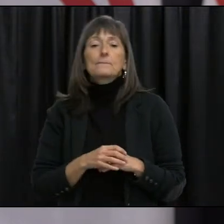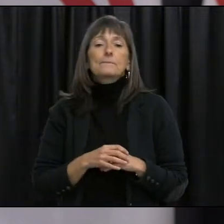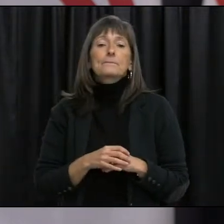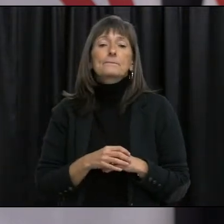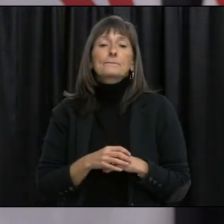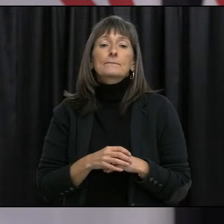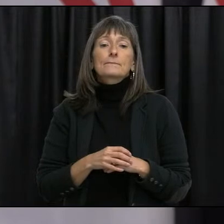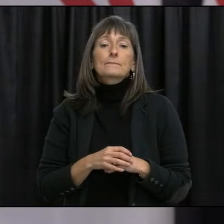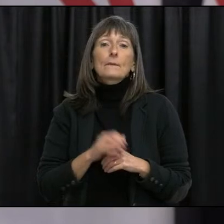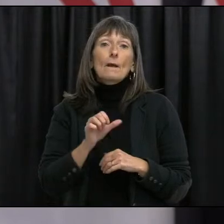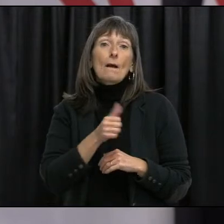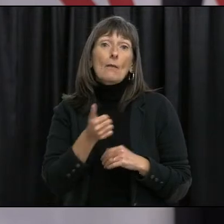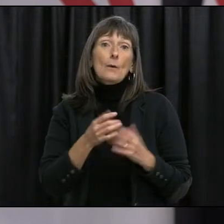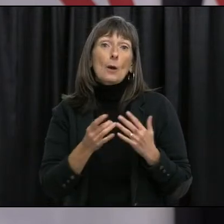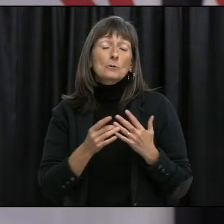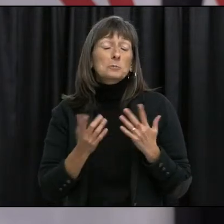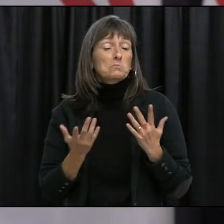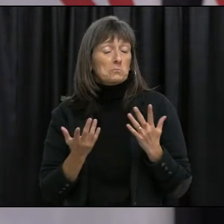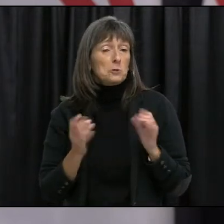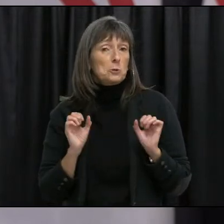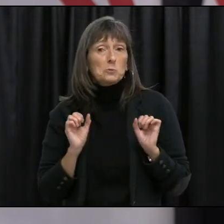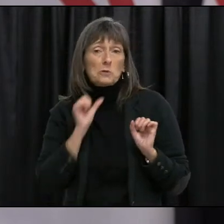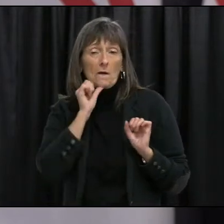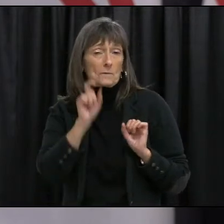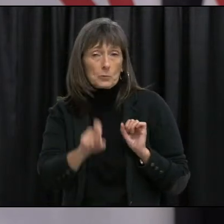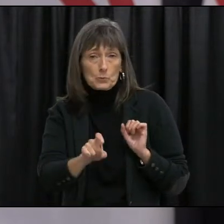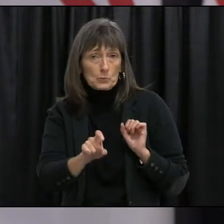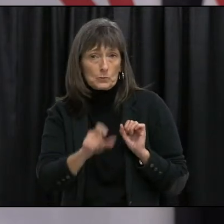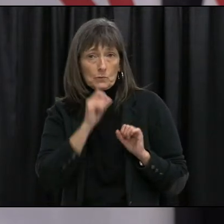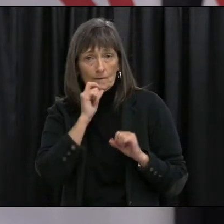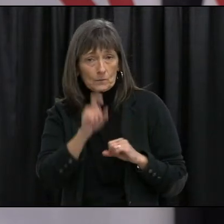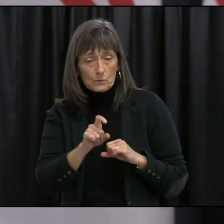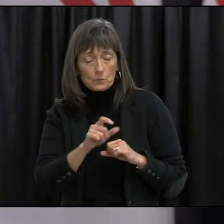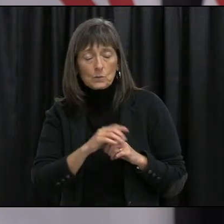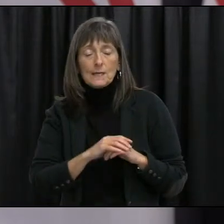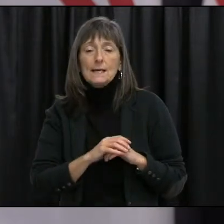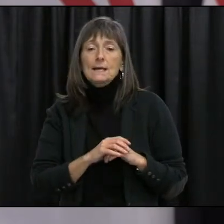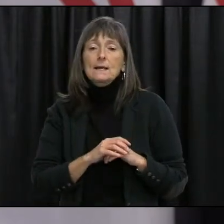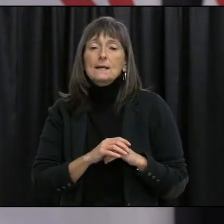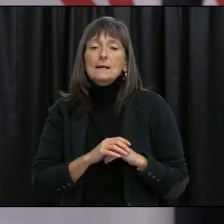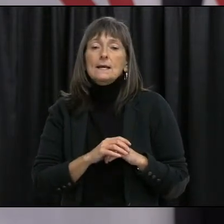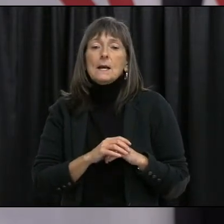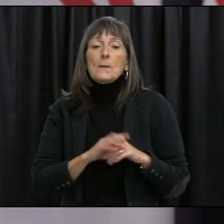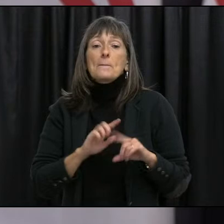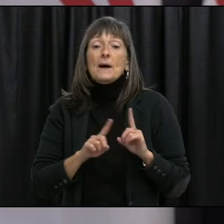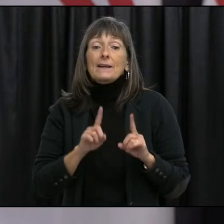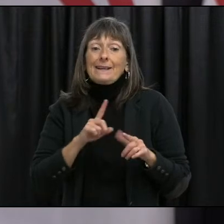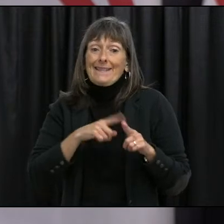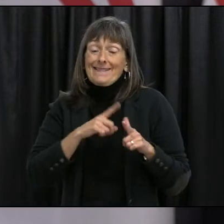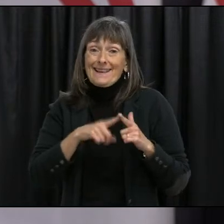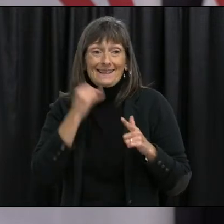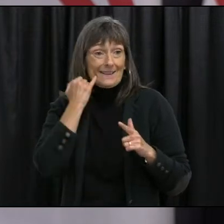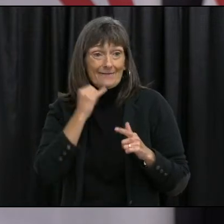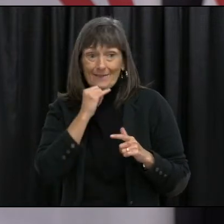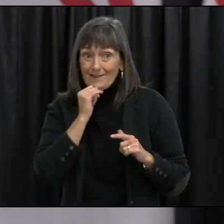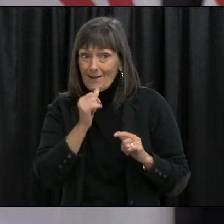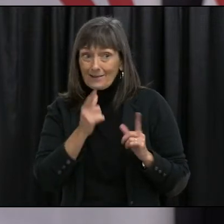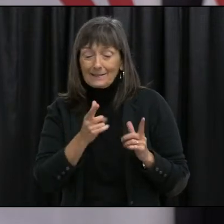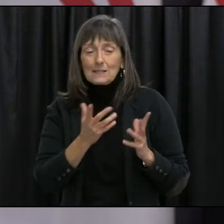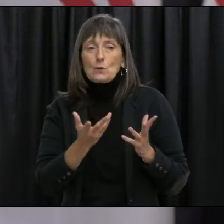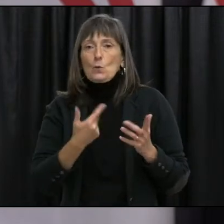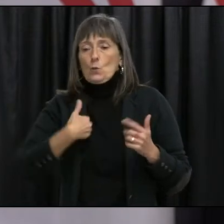the option not to do so. I think the challenge there is on the rest of us as to how to deal with